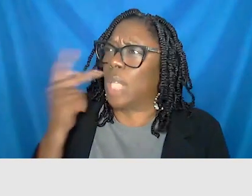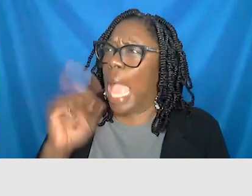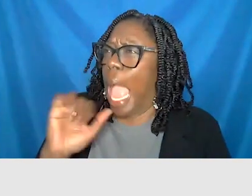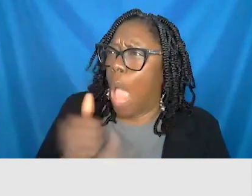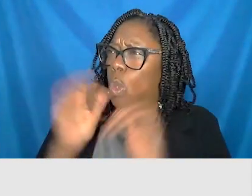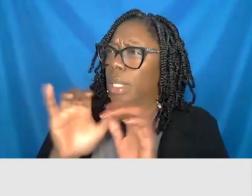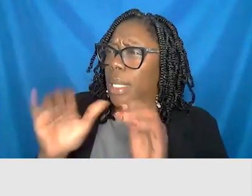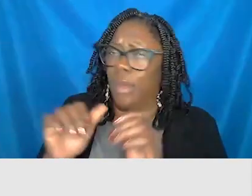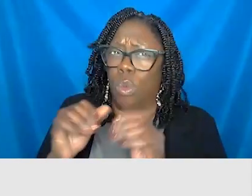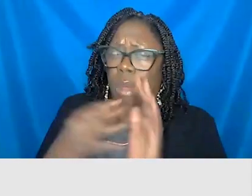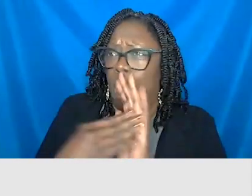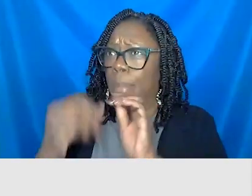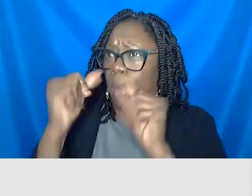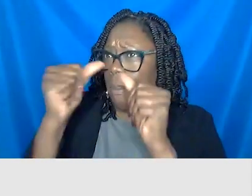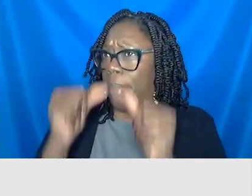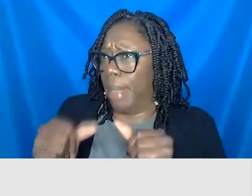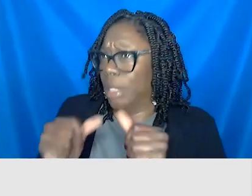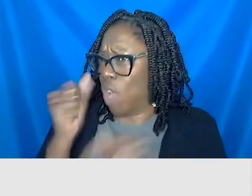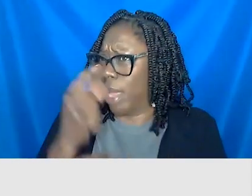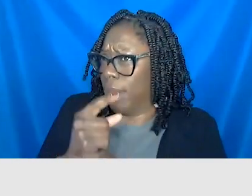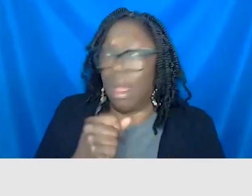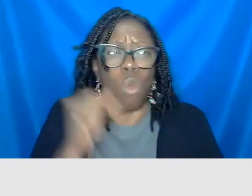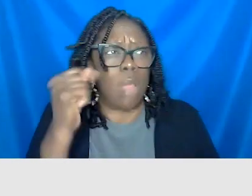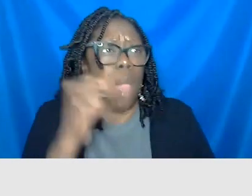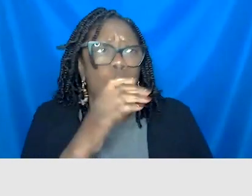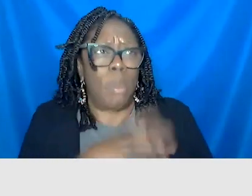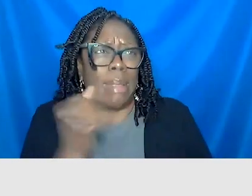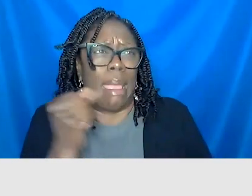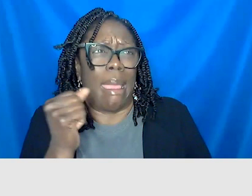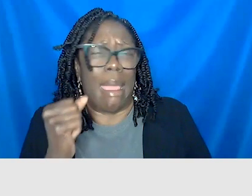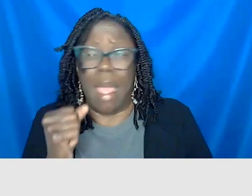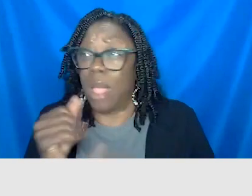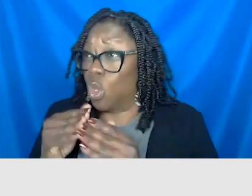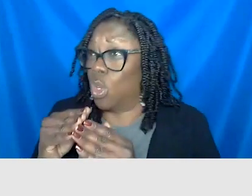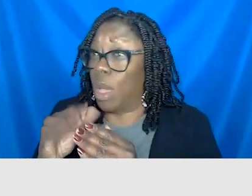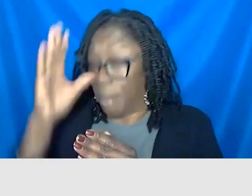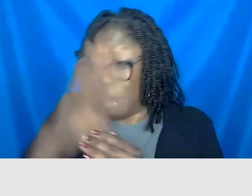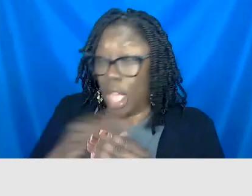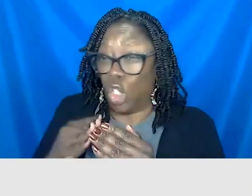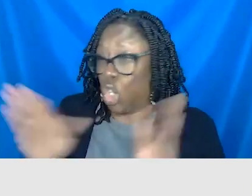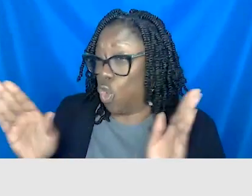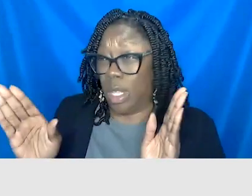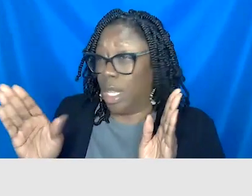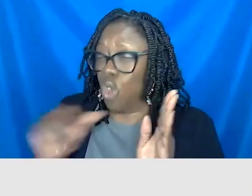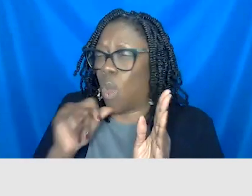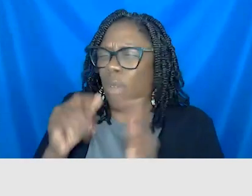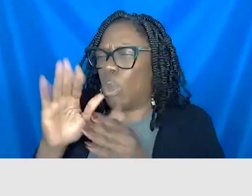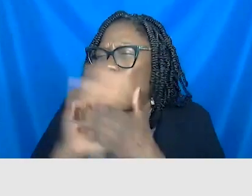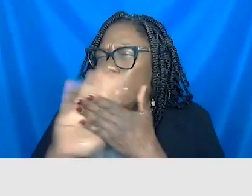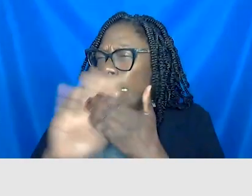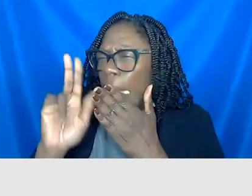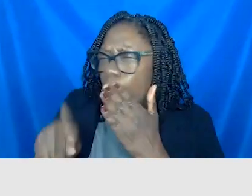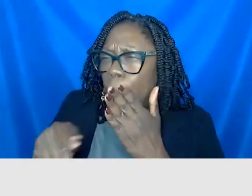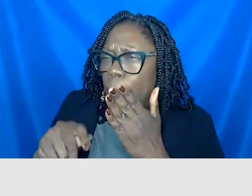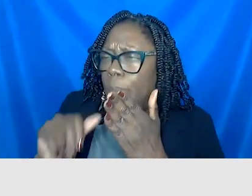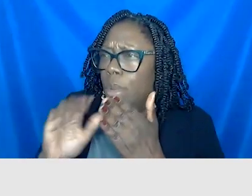just copied and pasted the text right into. Oh, yeah, yeah. Yeah, you, It's, generally speaking, you do not have to clean it up or anything. You And can you just, say you do the